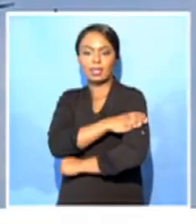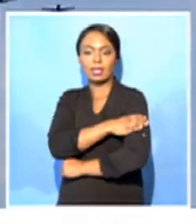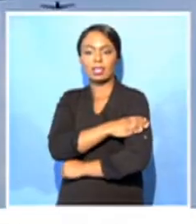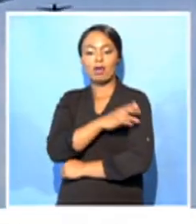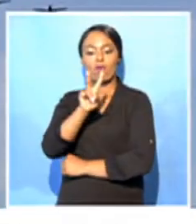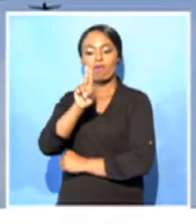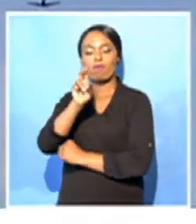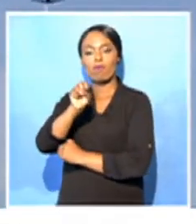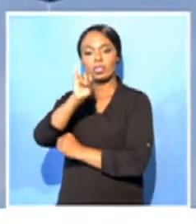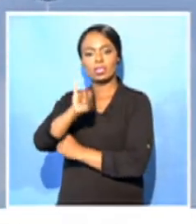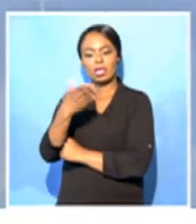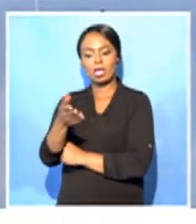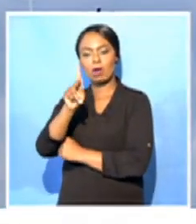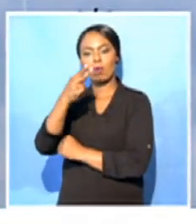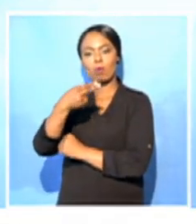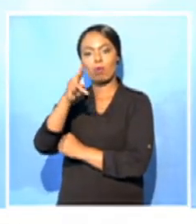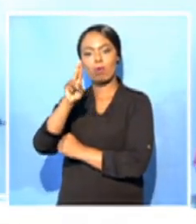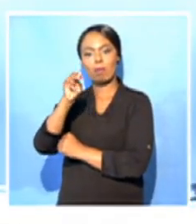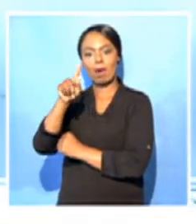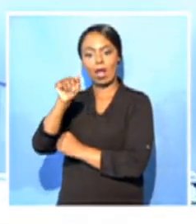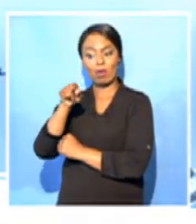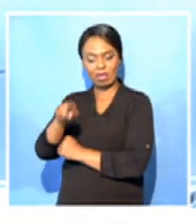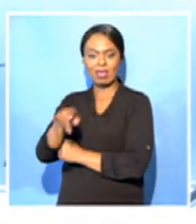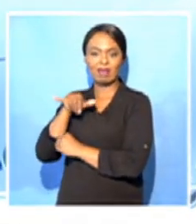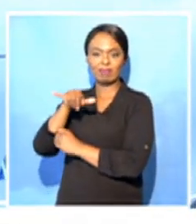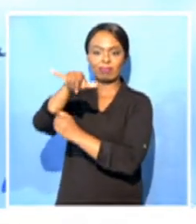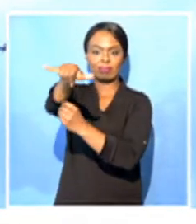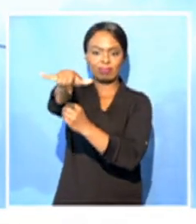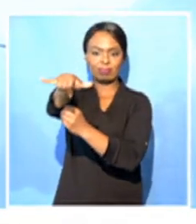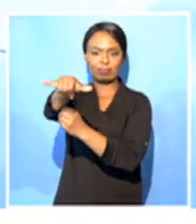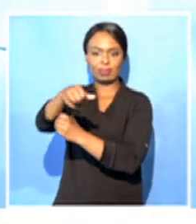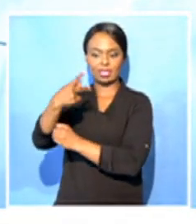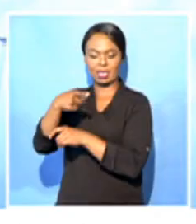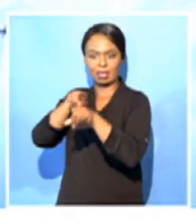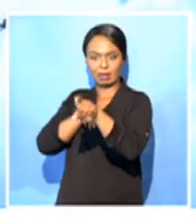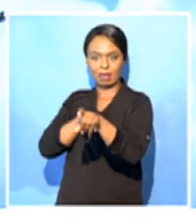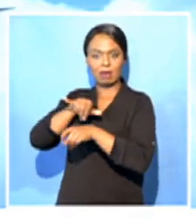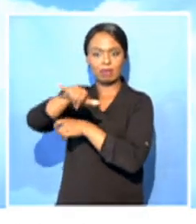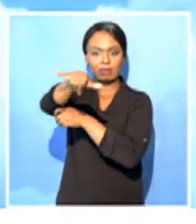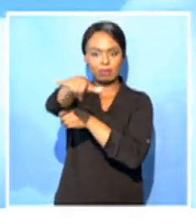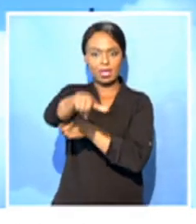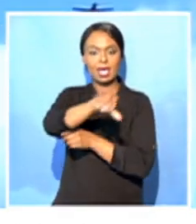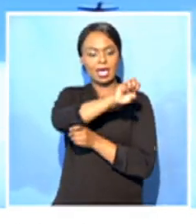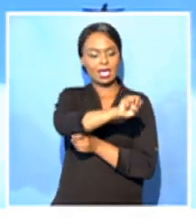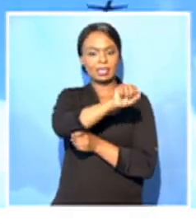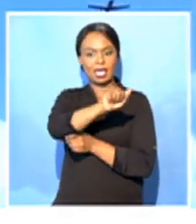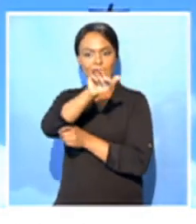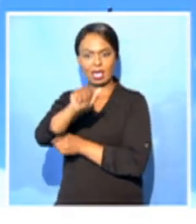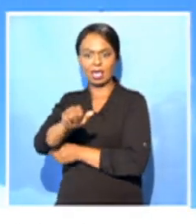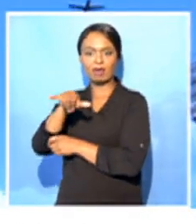Flight First Officer Henny Bardenhorst. Ladies and gentlemen, SAA and